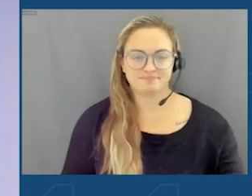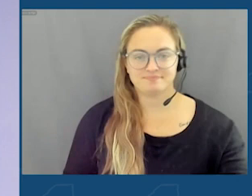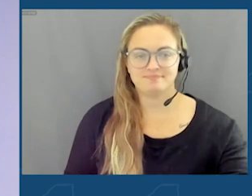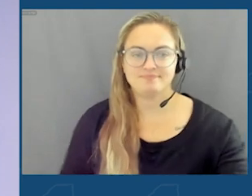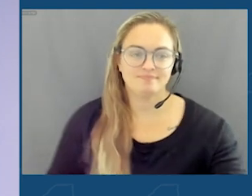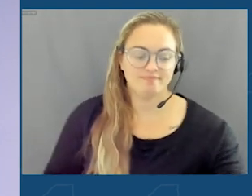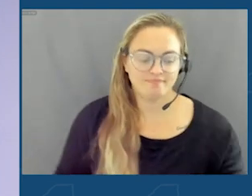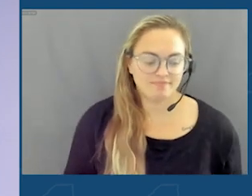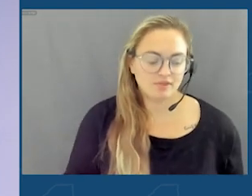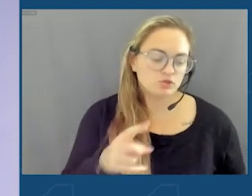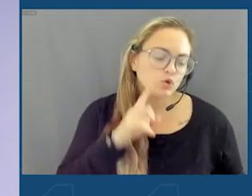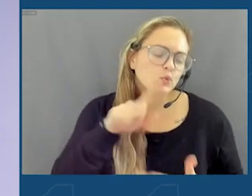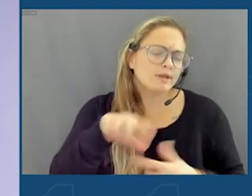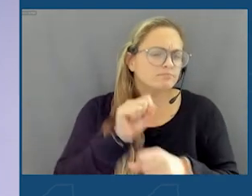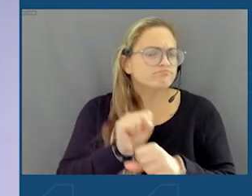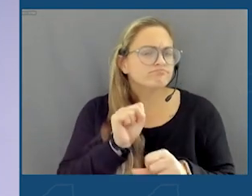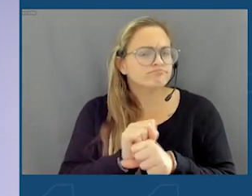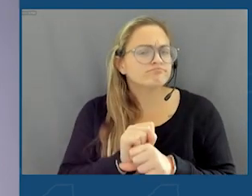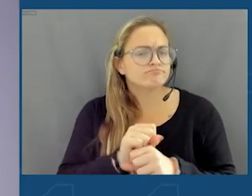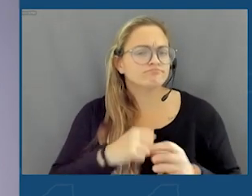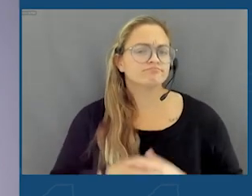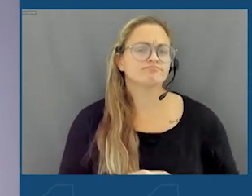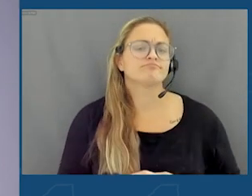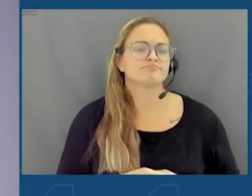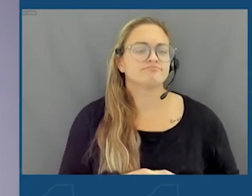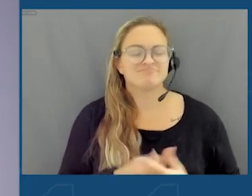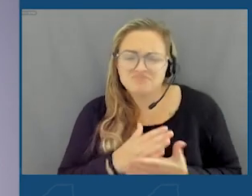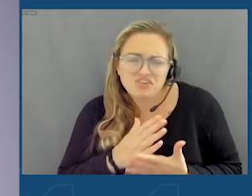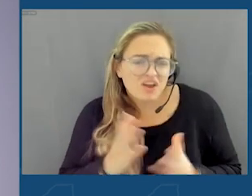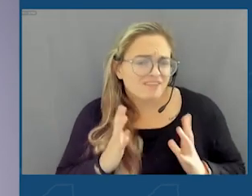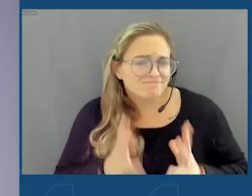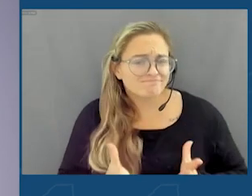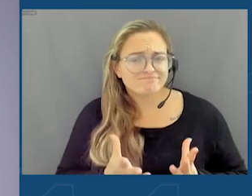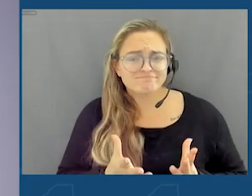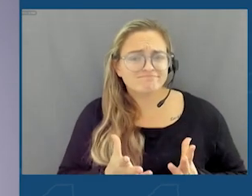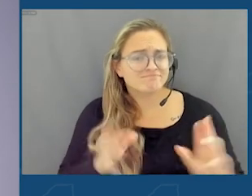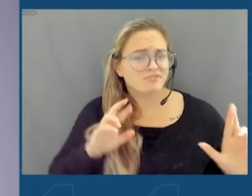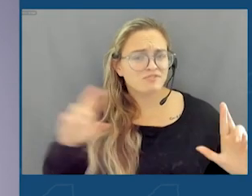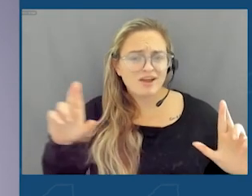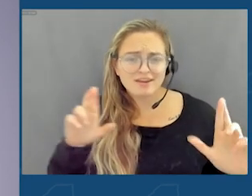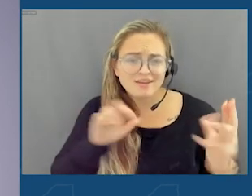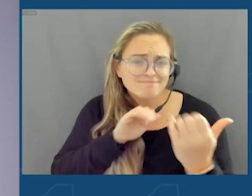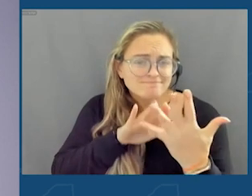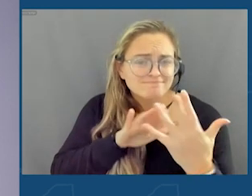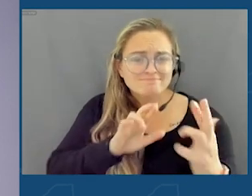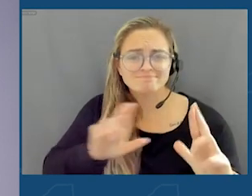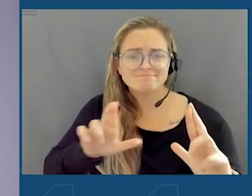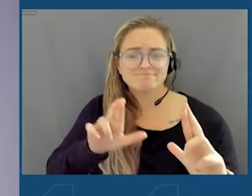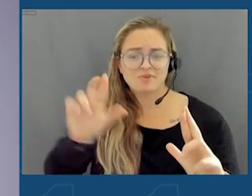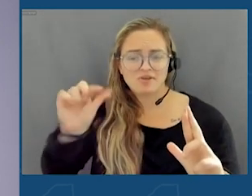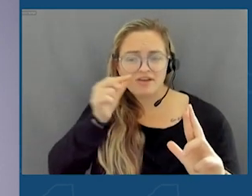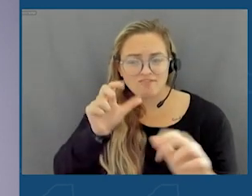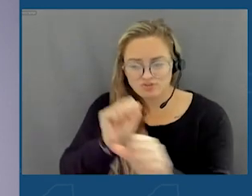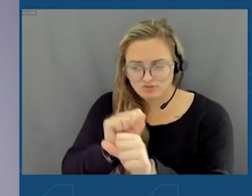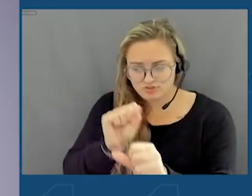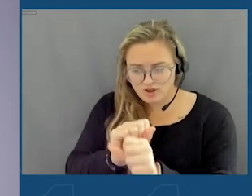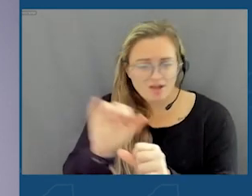So it's going to take some work. That's all right. We're up for the task. That's what governors do. We work every single